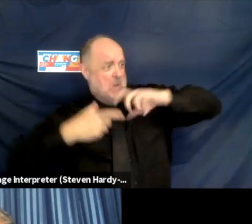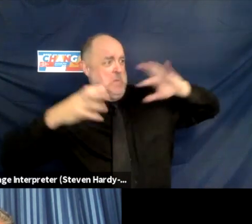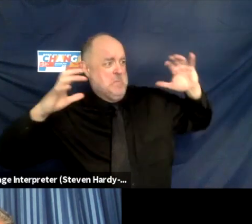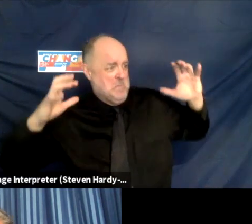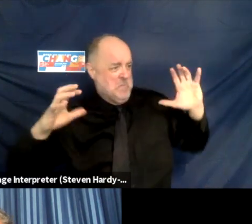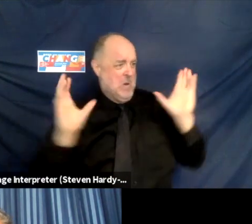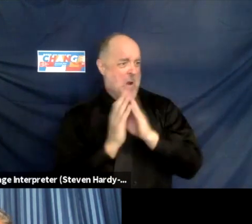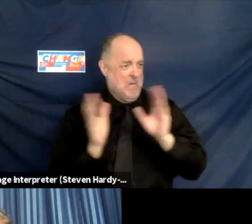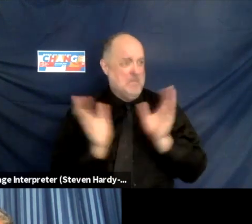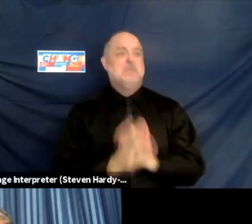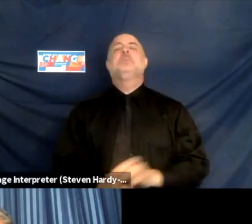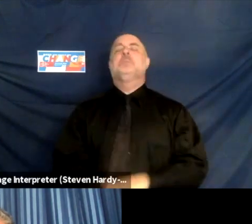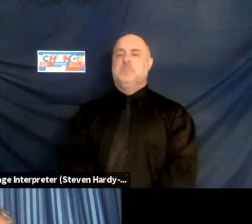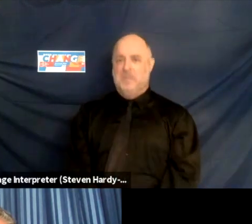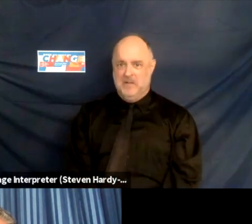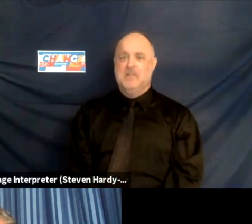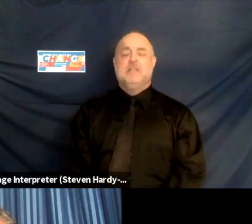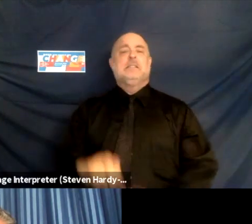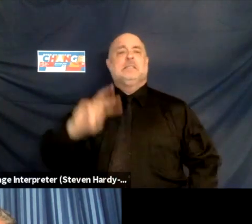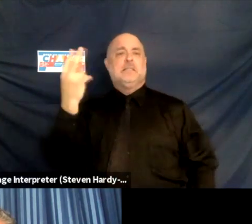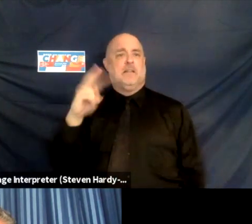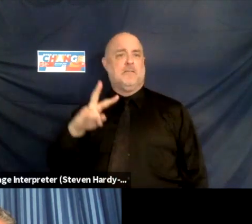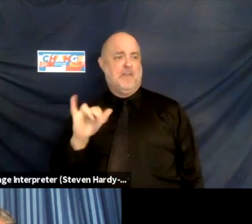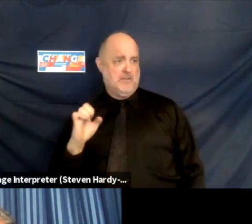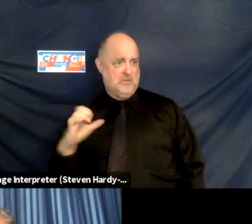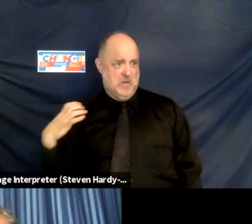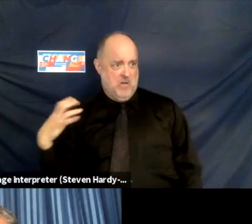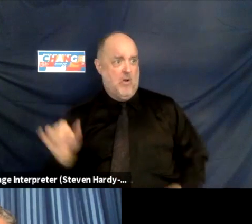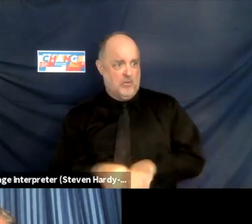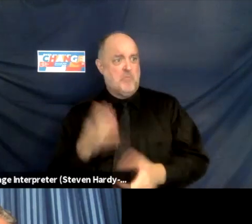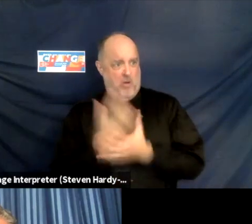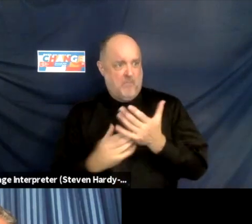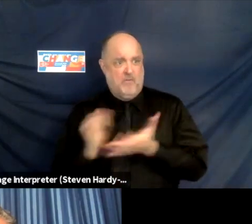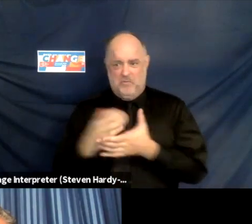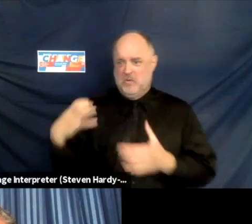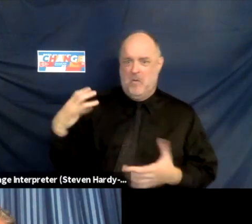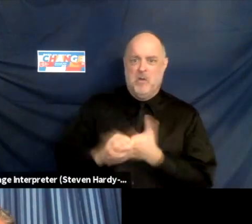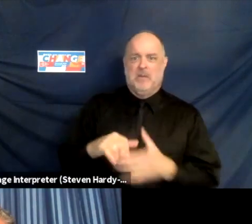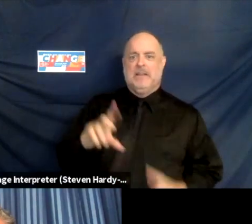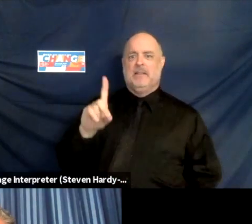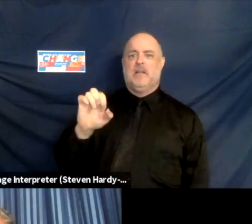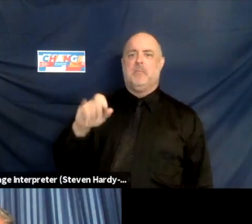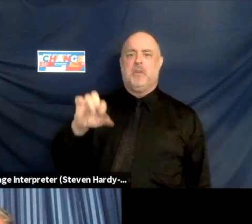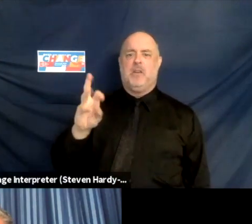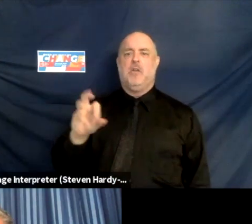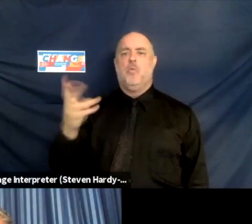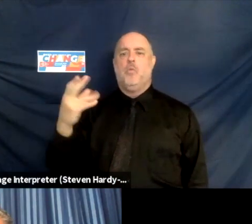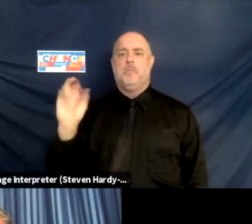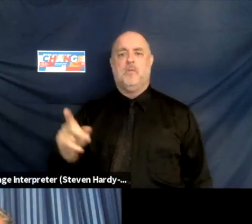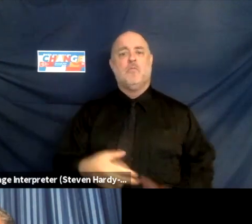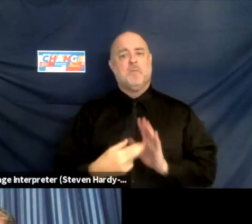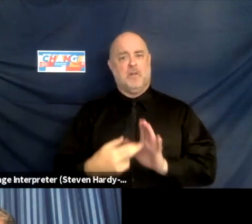the second vice chair, and is member of the Congressional Progressive Caucus, where he serves as the deputy whip. Representative Espaillat also serves